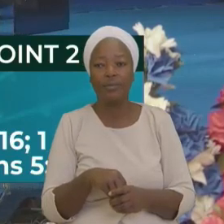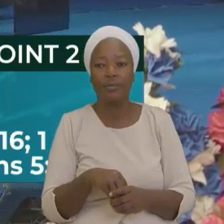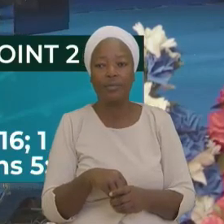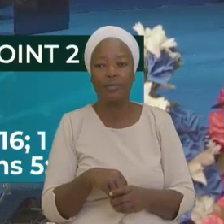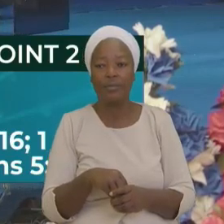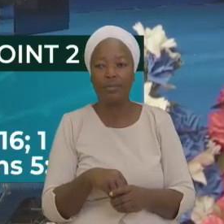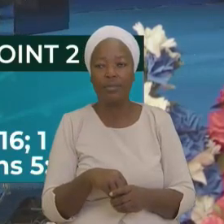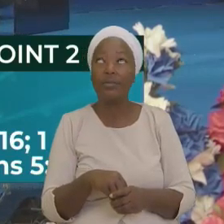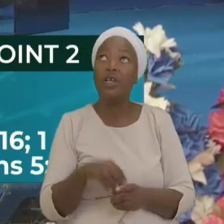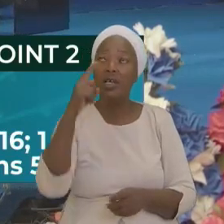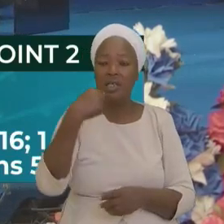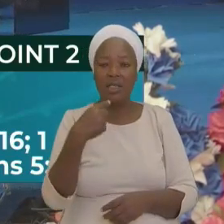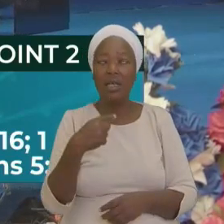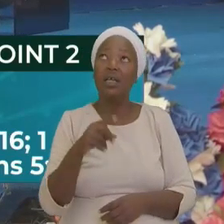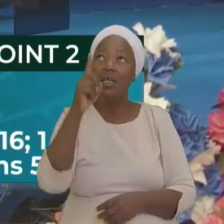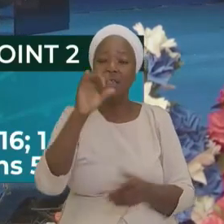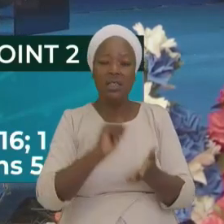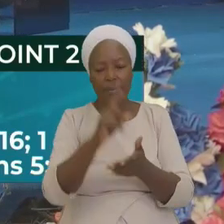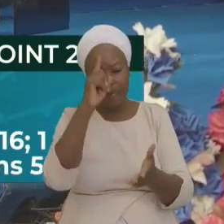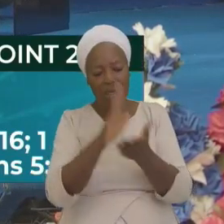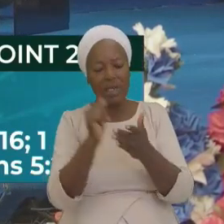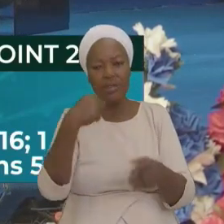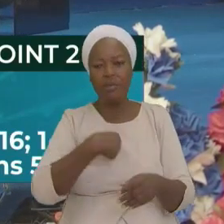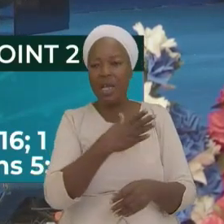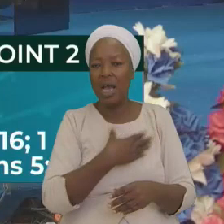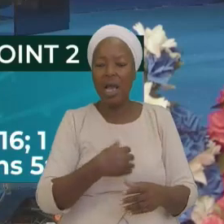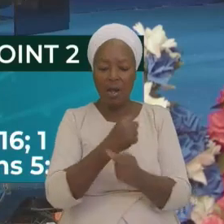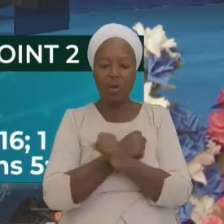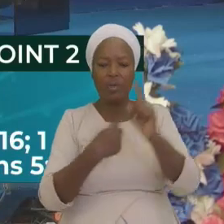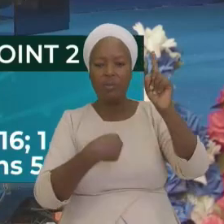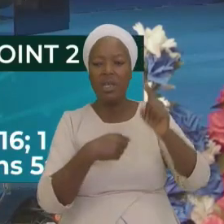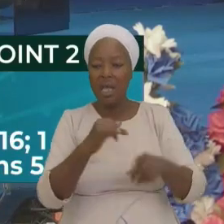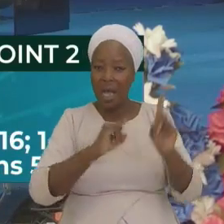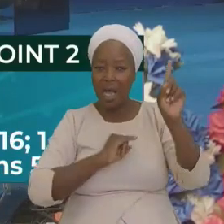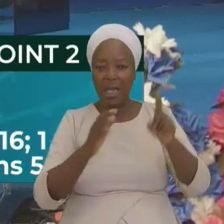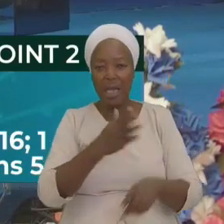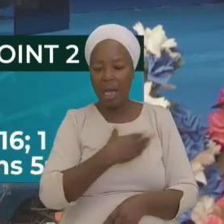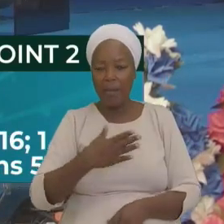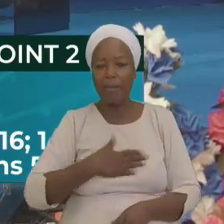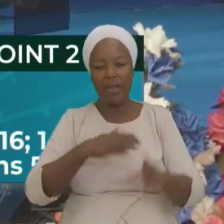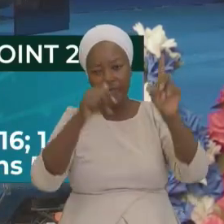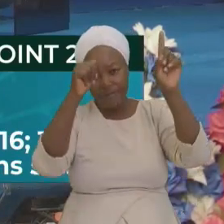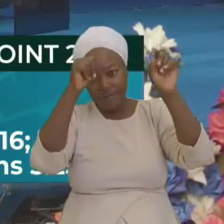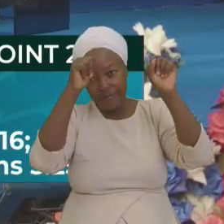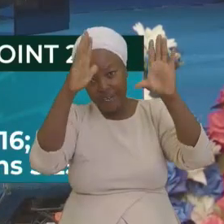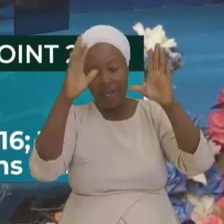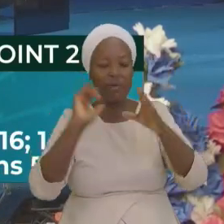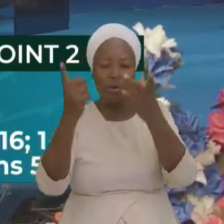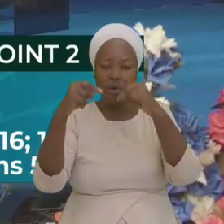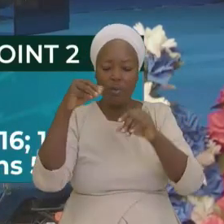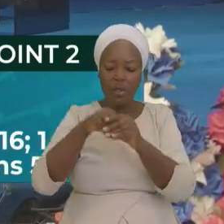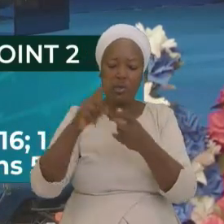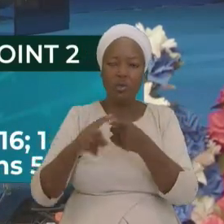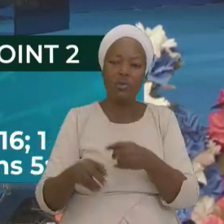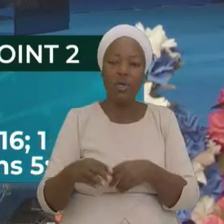He said, "He that believes me and he loves me, I and my Father will come into him and abide